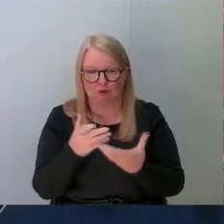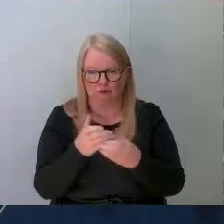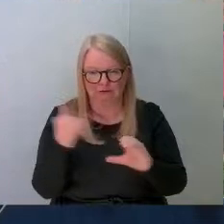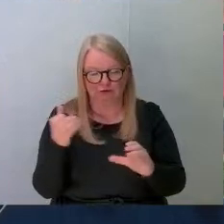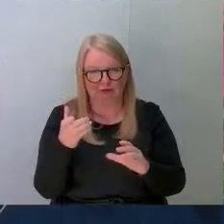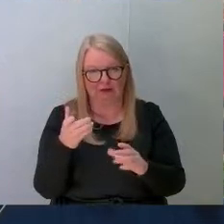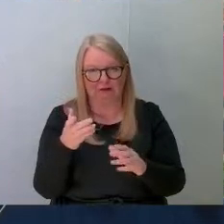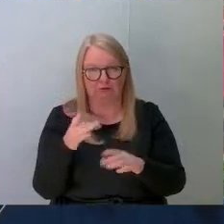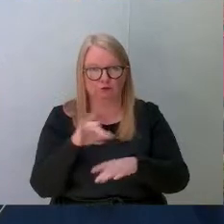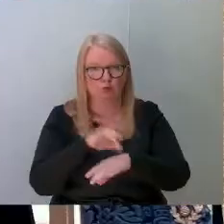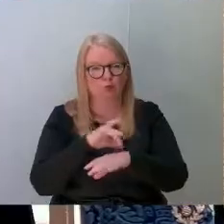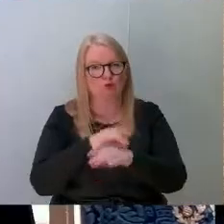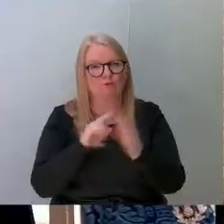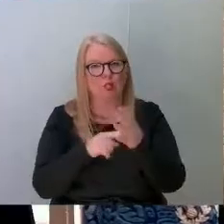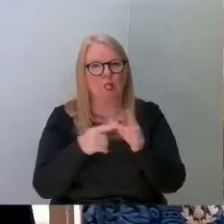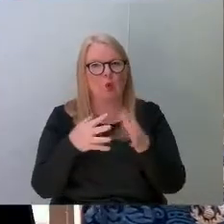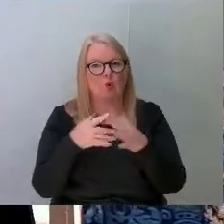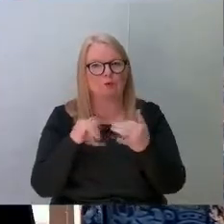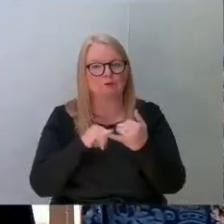of Laws.